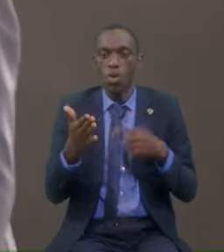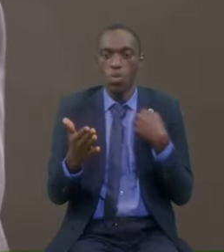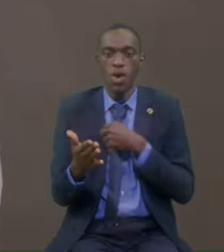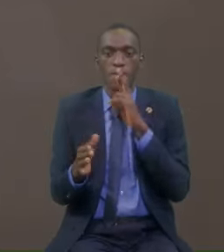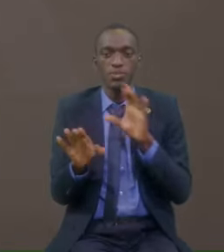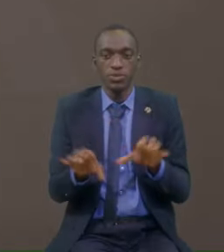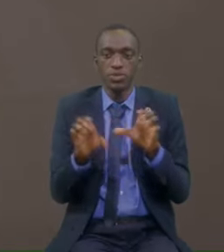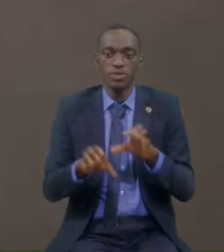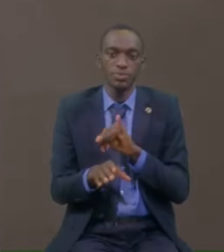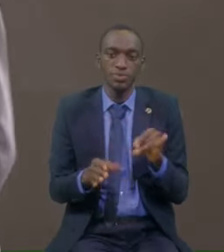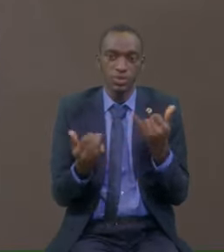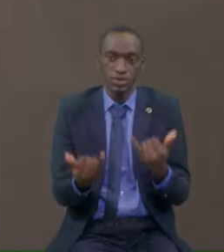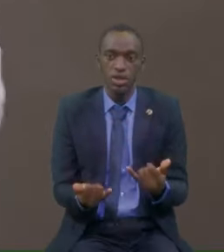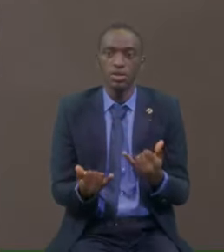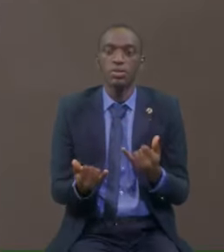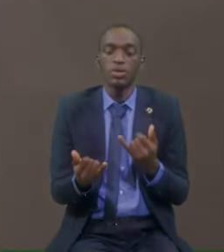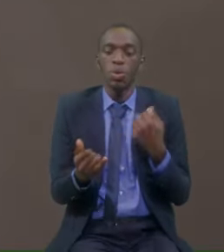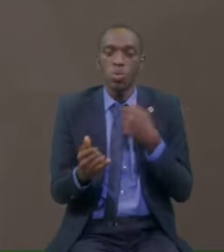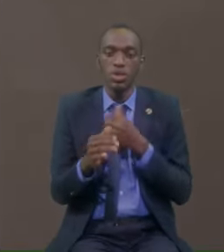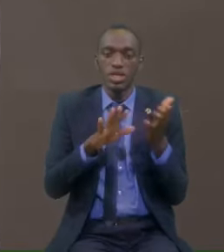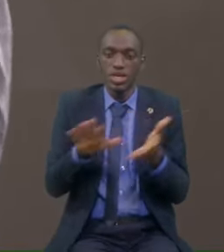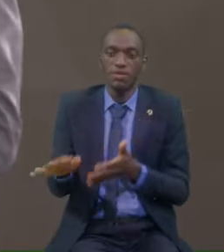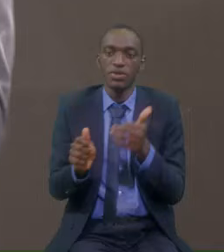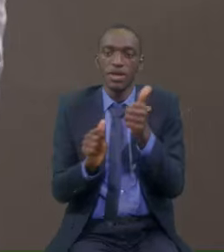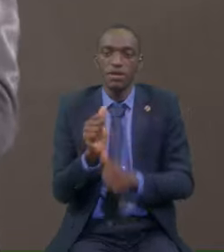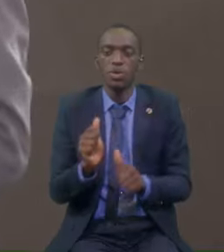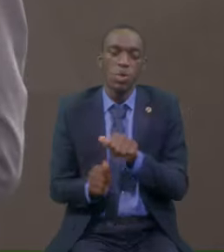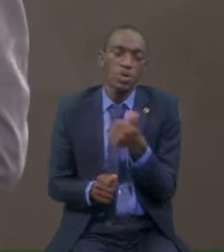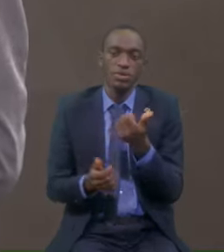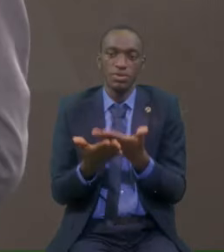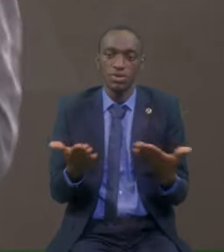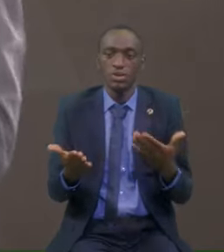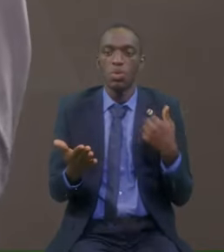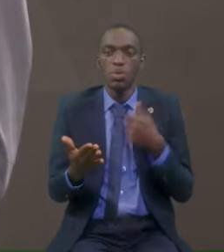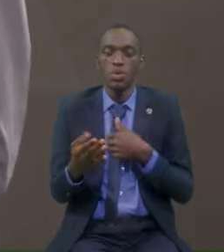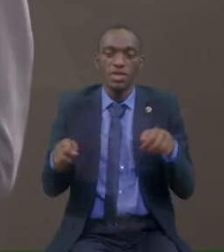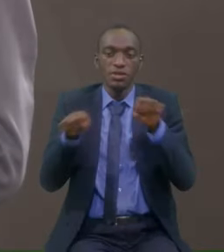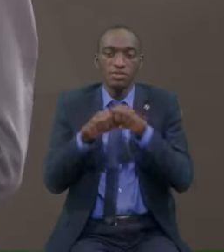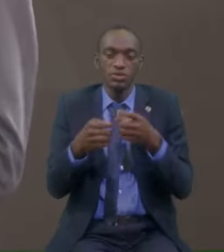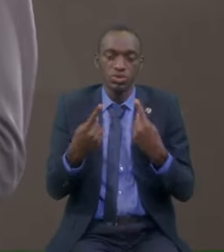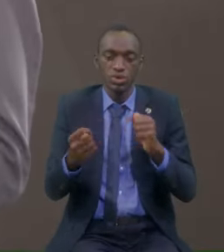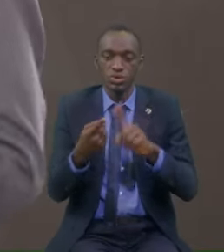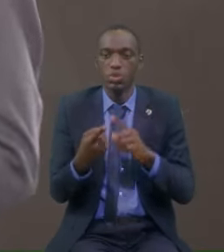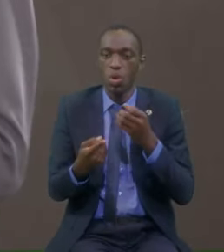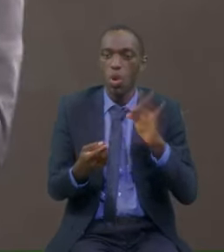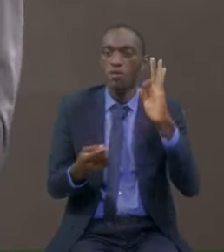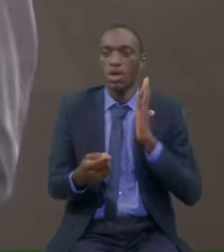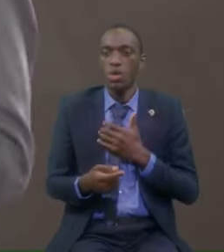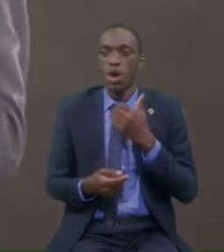other thing, and we even try to switch off our phone so that we can